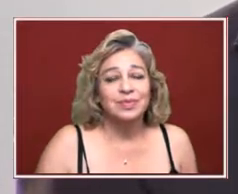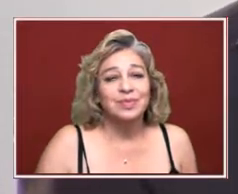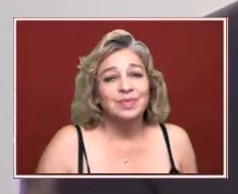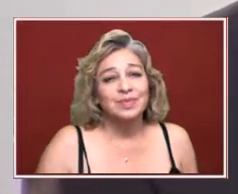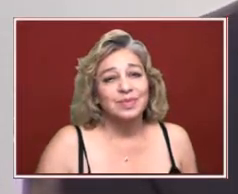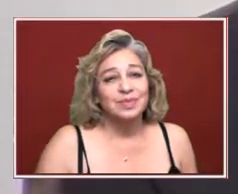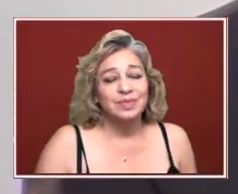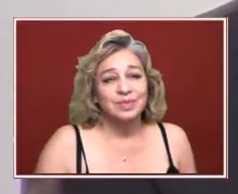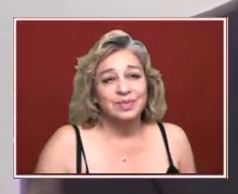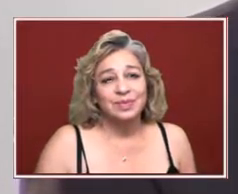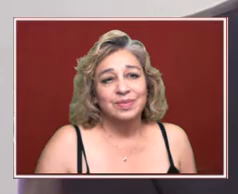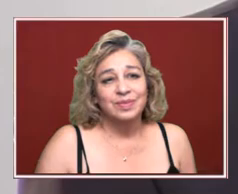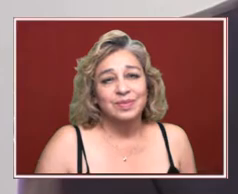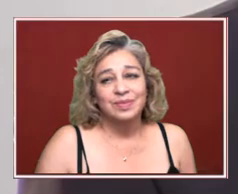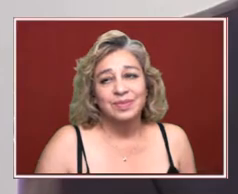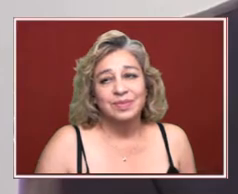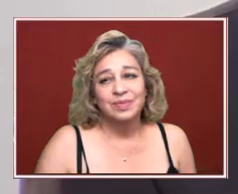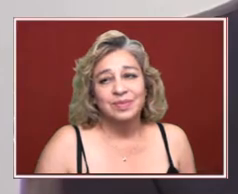Porque